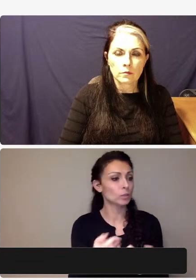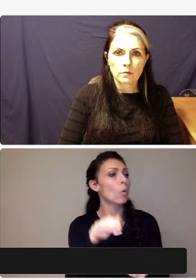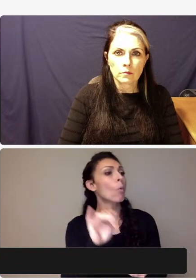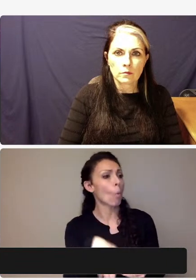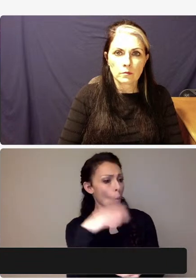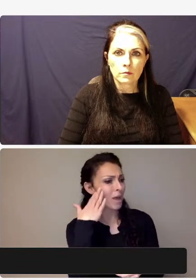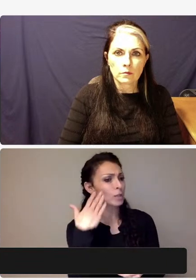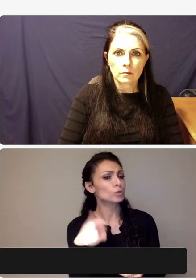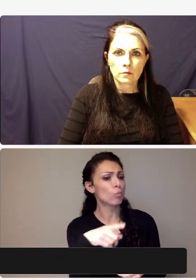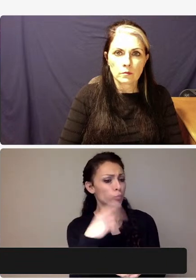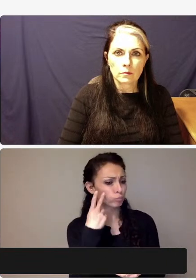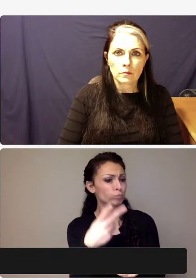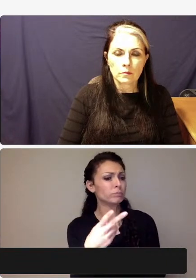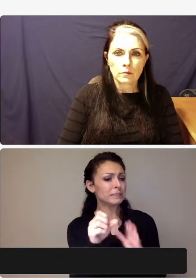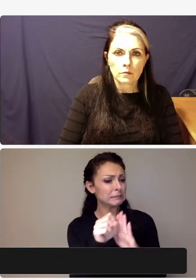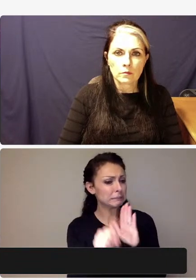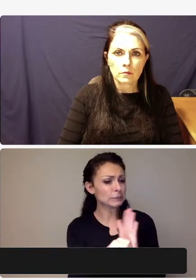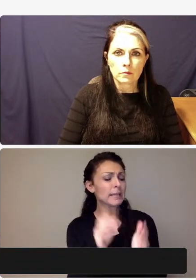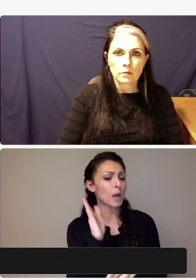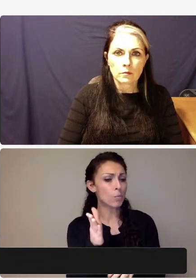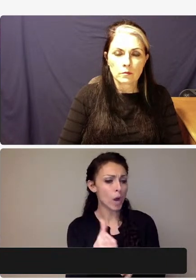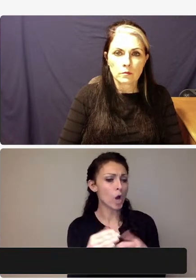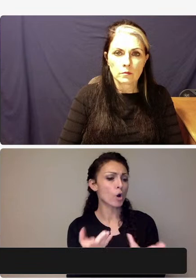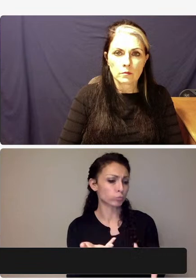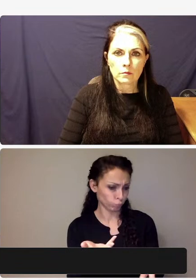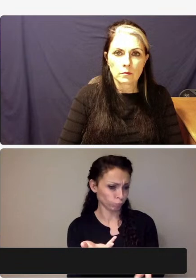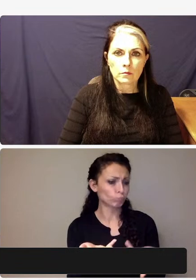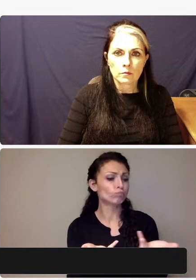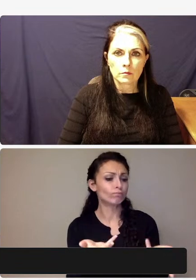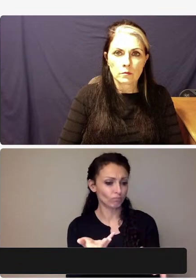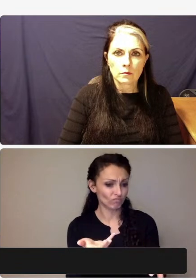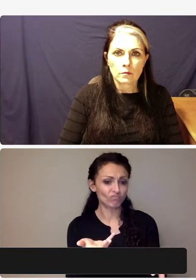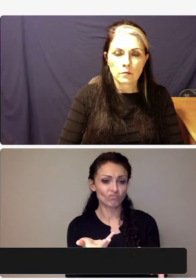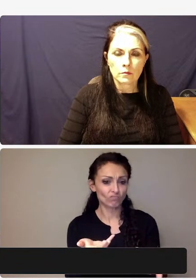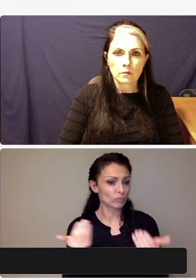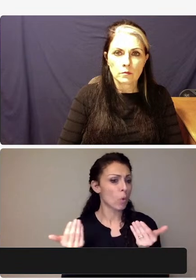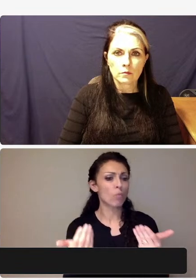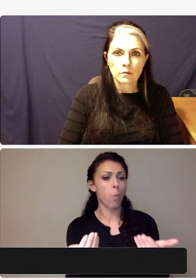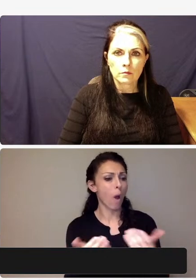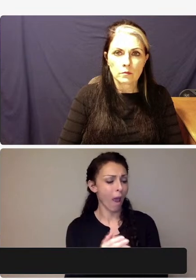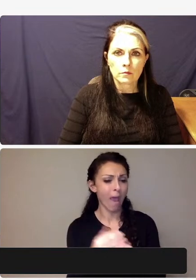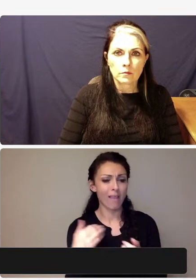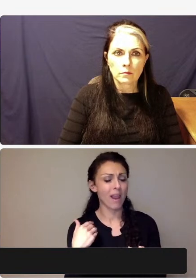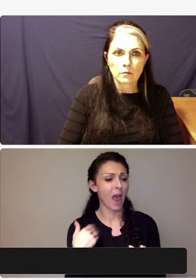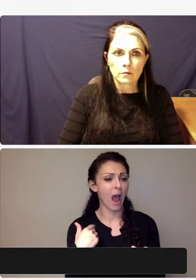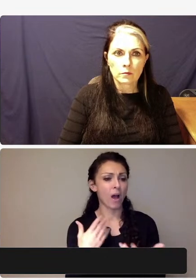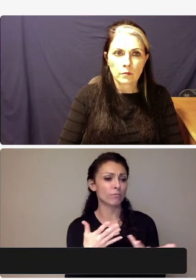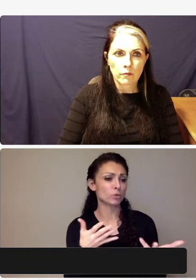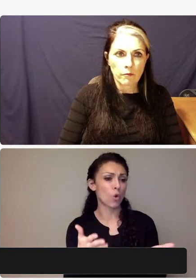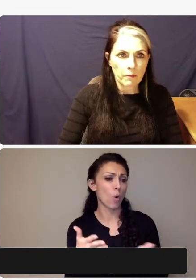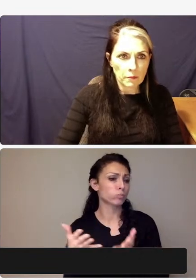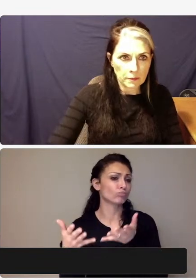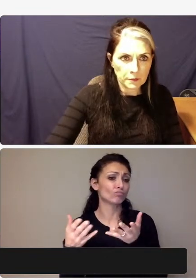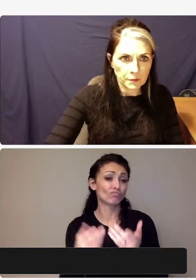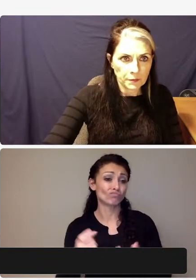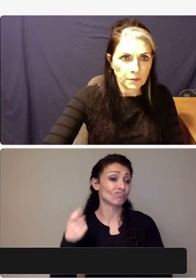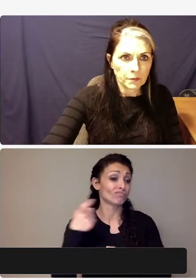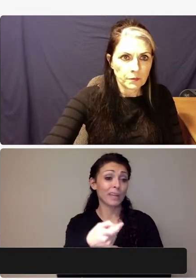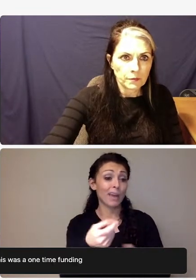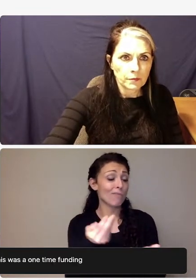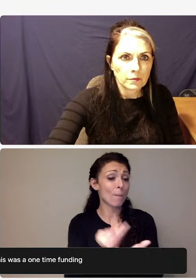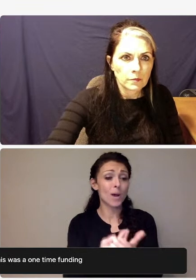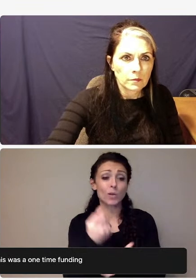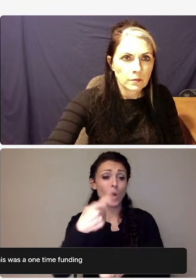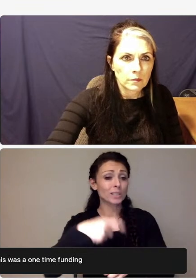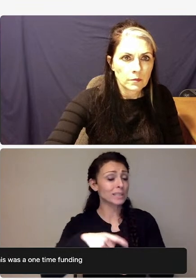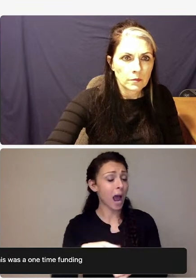see you know state will then uh come out and you know have extra additional one-time funding and so those have to be